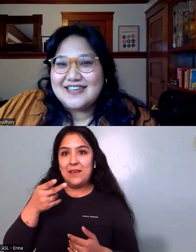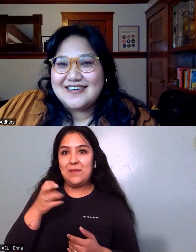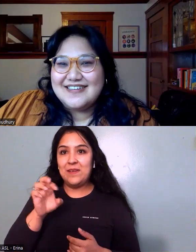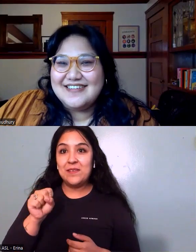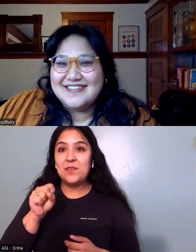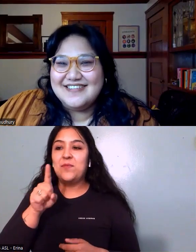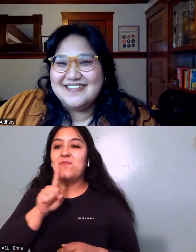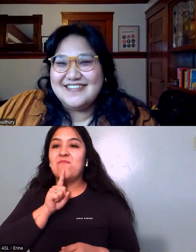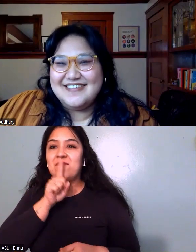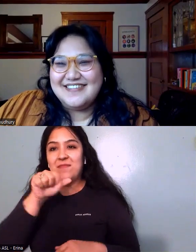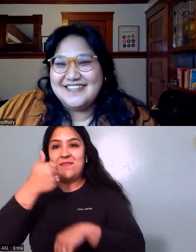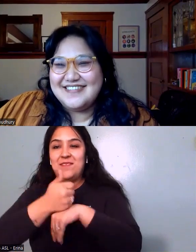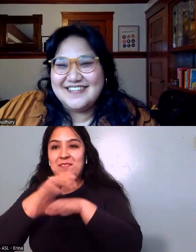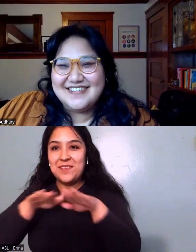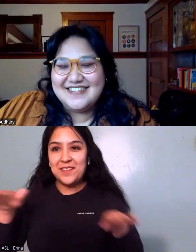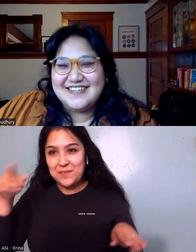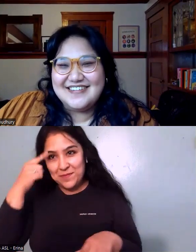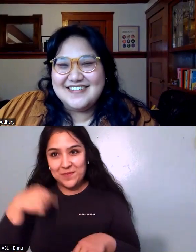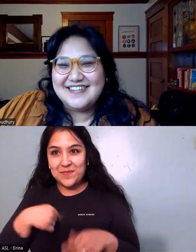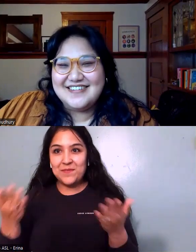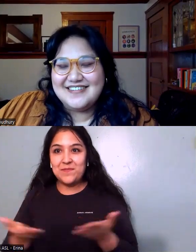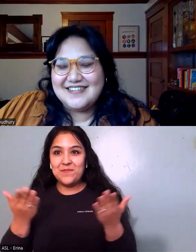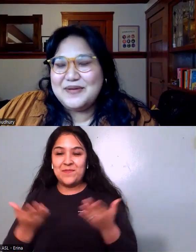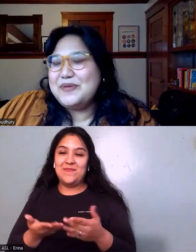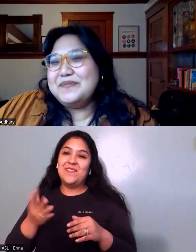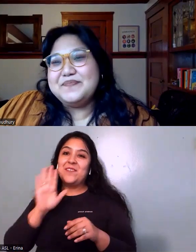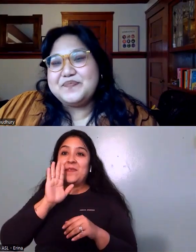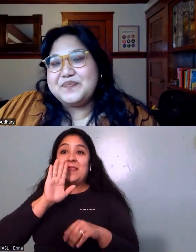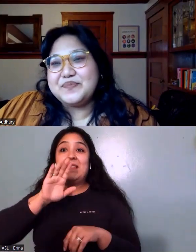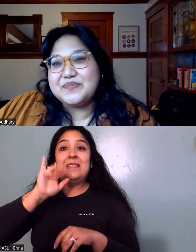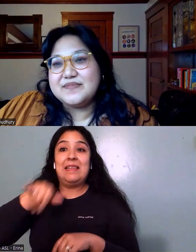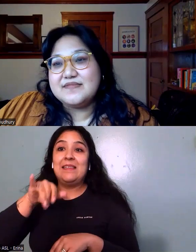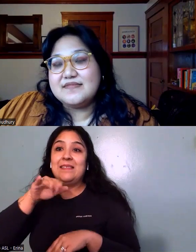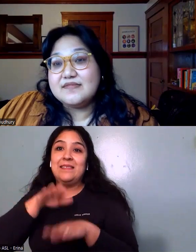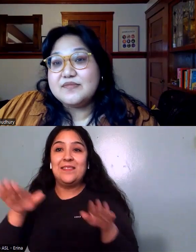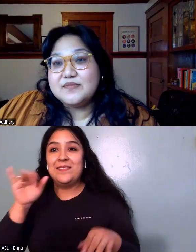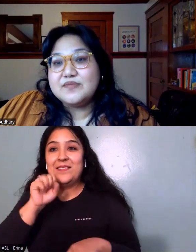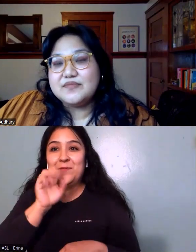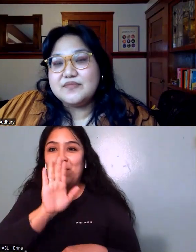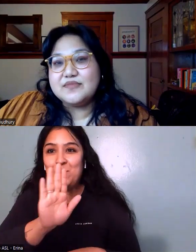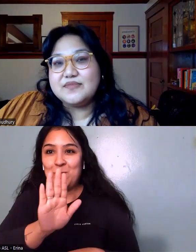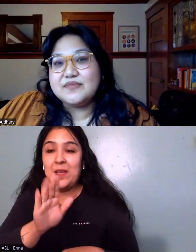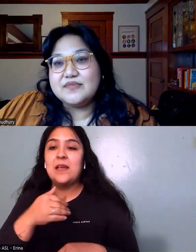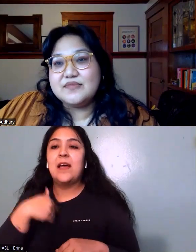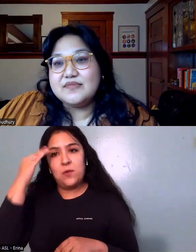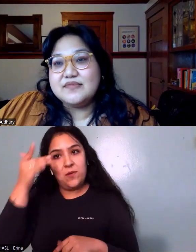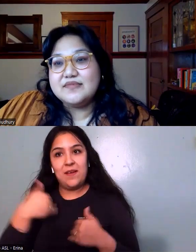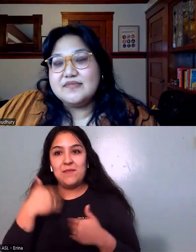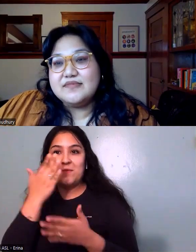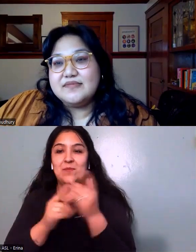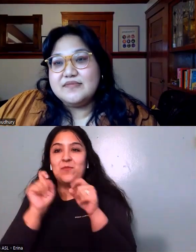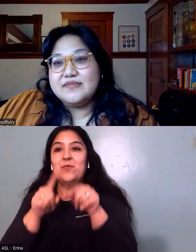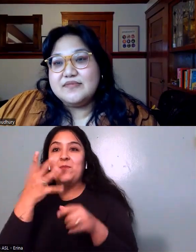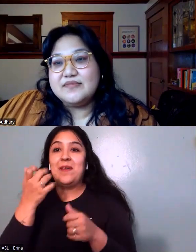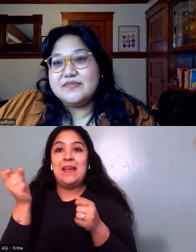stage here. The stage is yours. I know that y'all have some questions you want to ask each other, so I will jump in. Folks in the